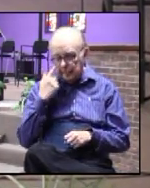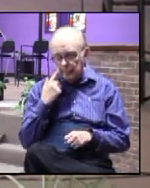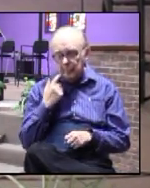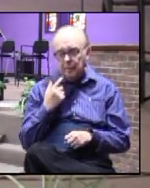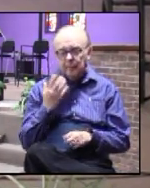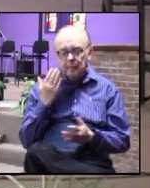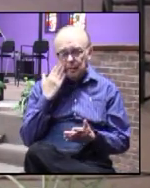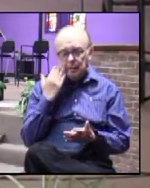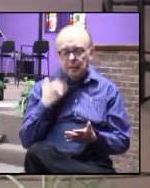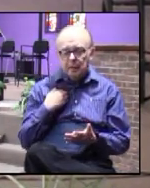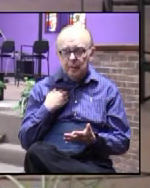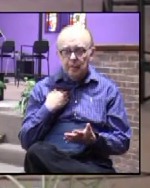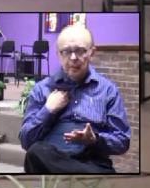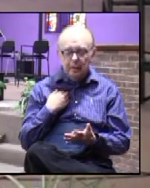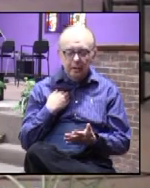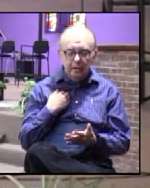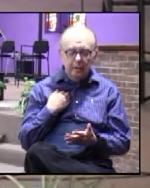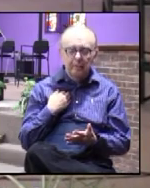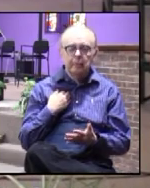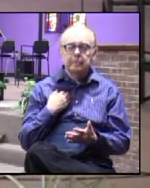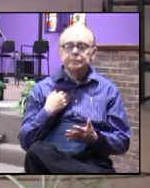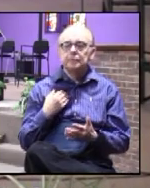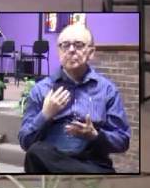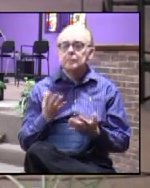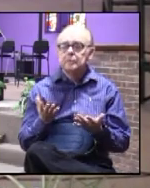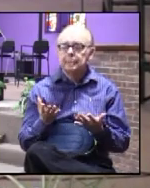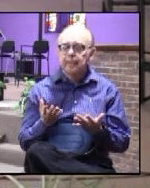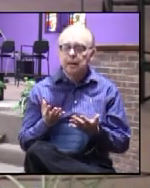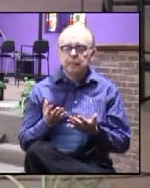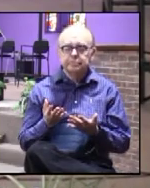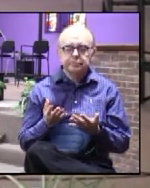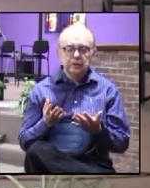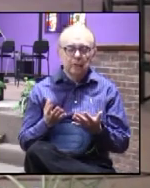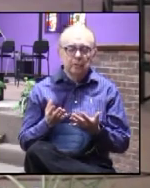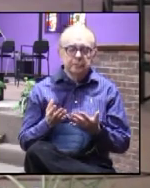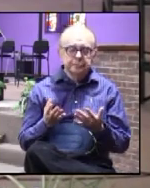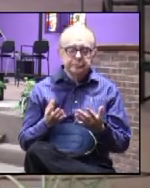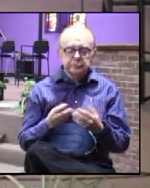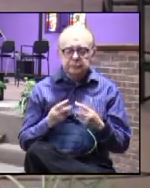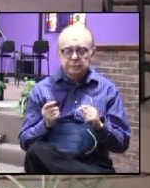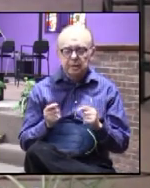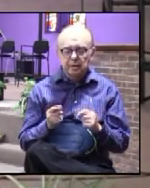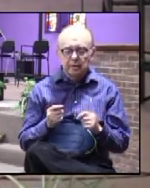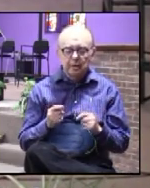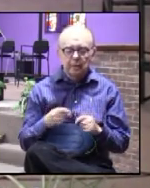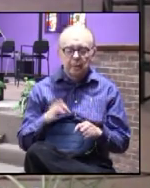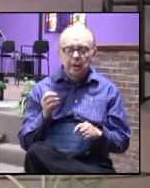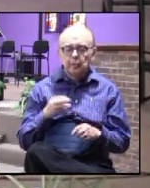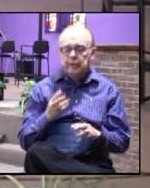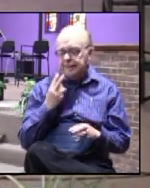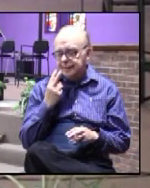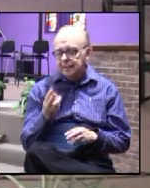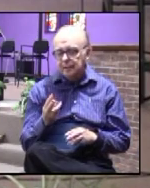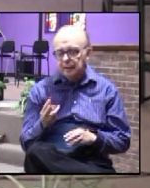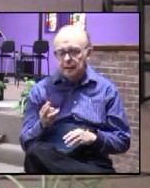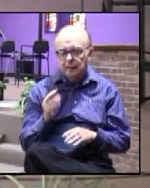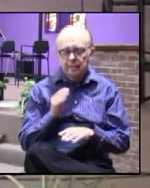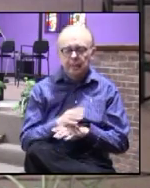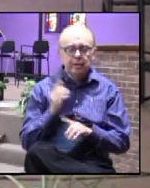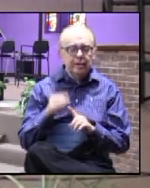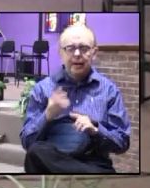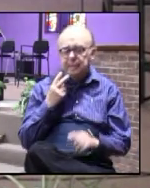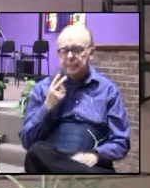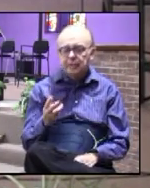know, you've got more lines than Carter's got liver pills in your glasses trying to find a way to see. And at night, you can't